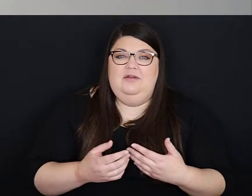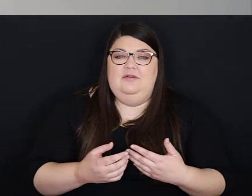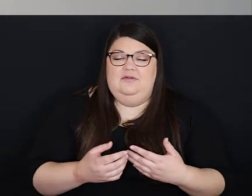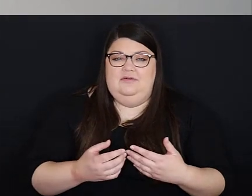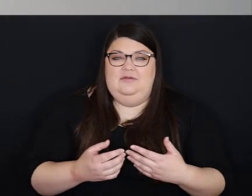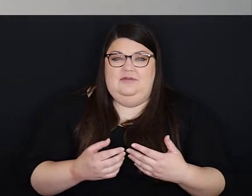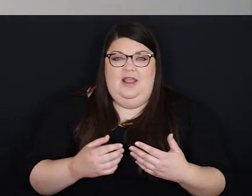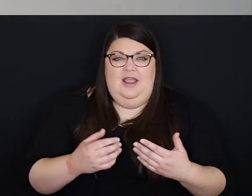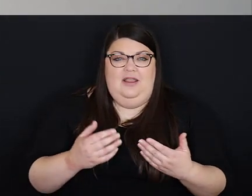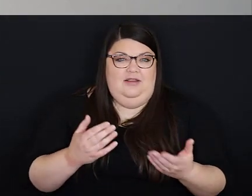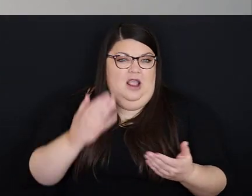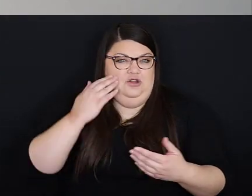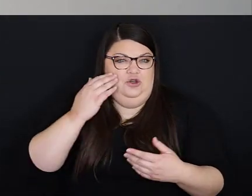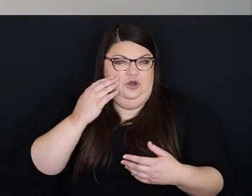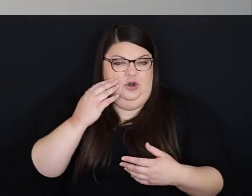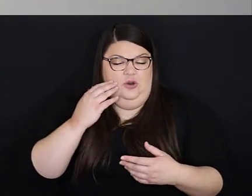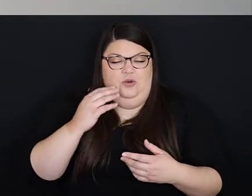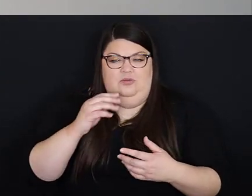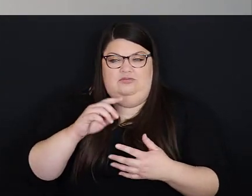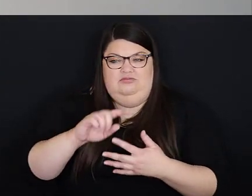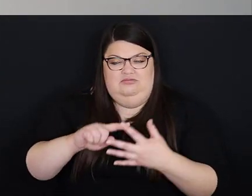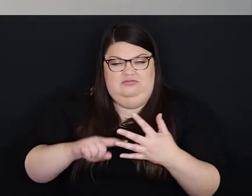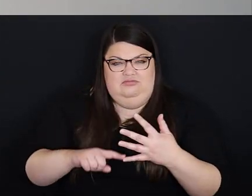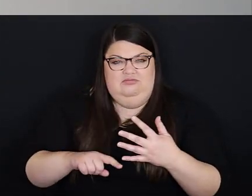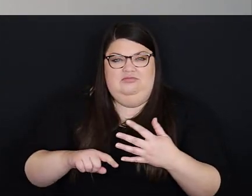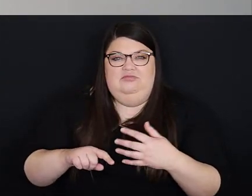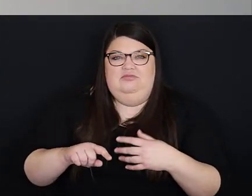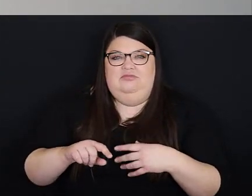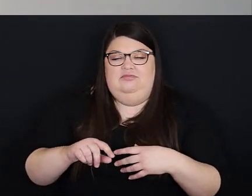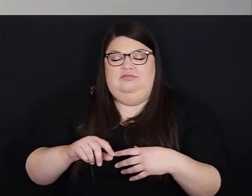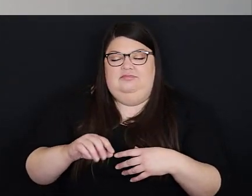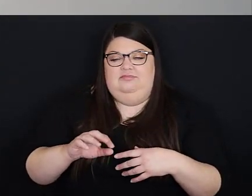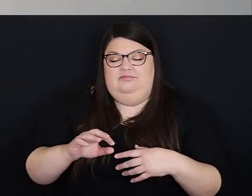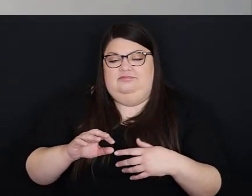know, you know, Ed Ruscha and